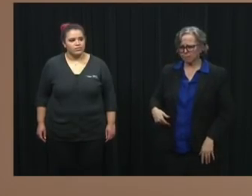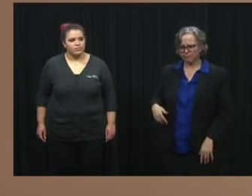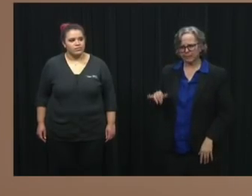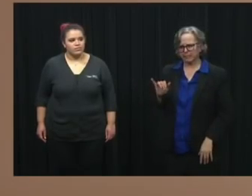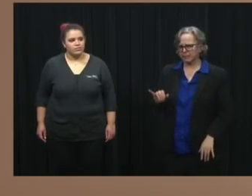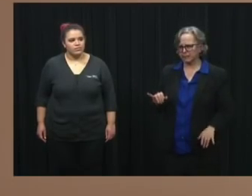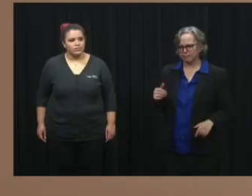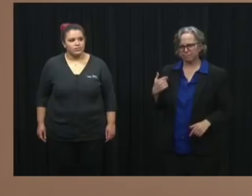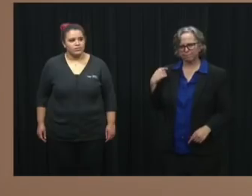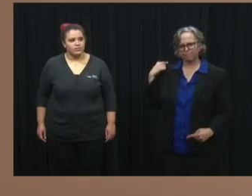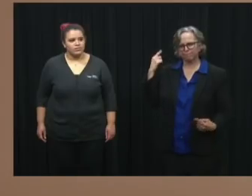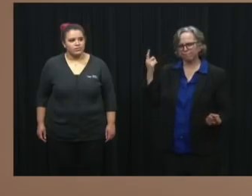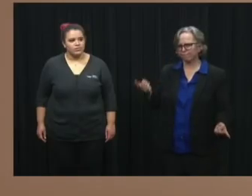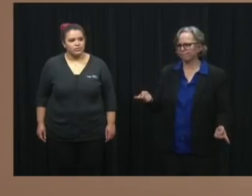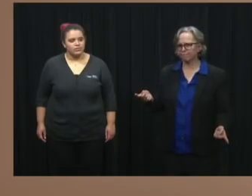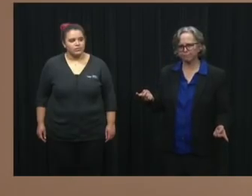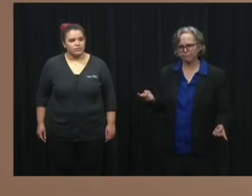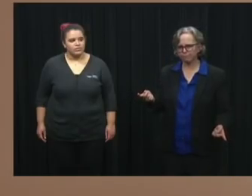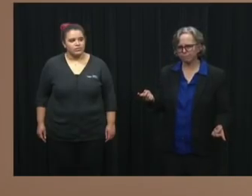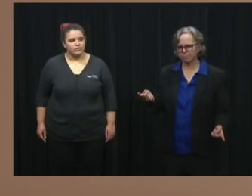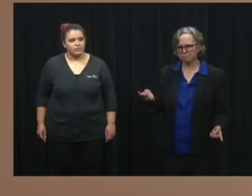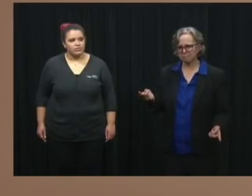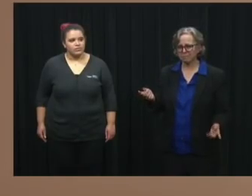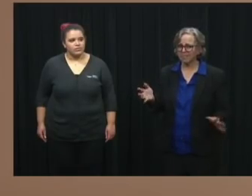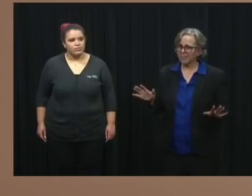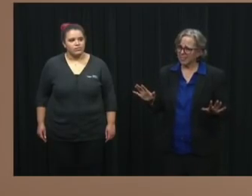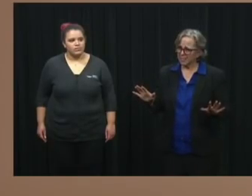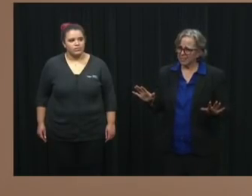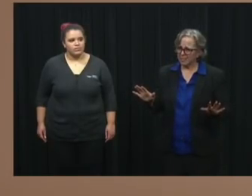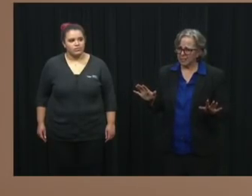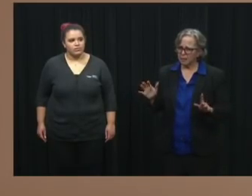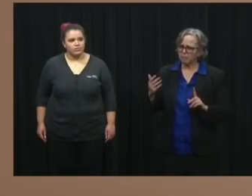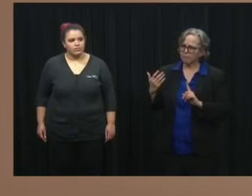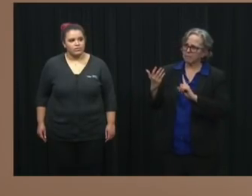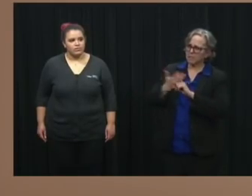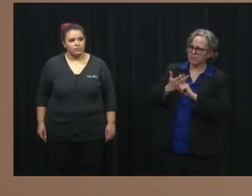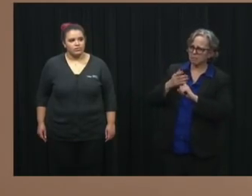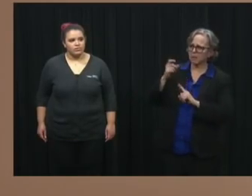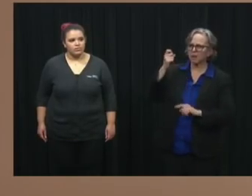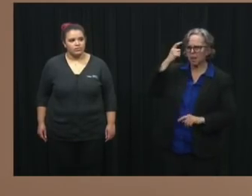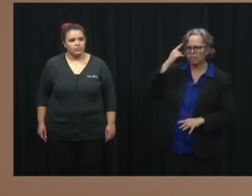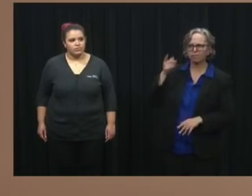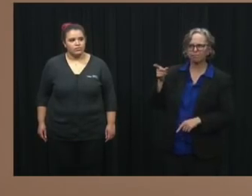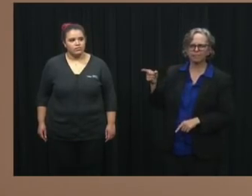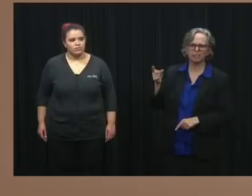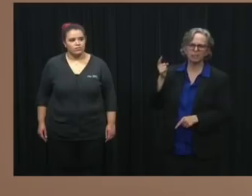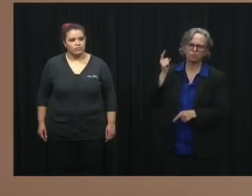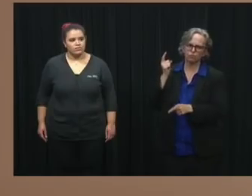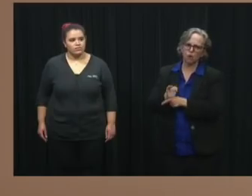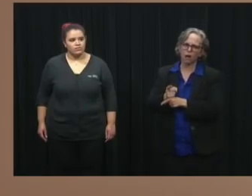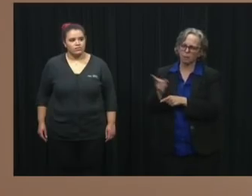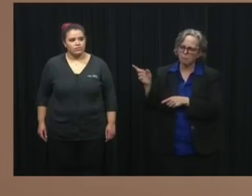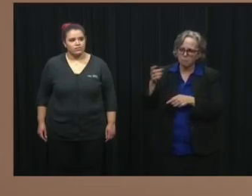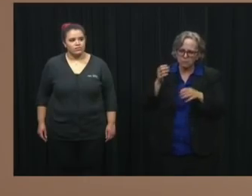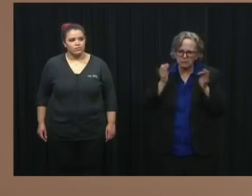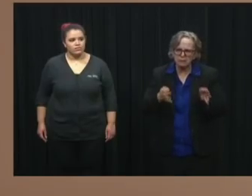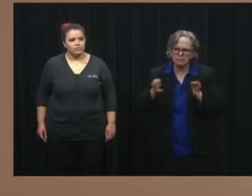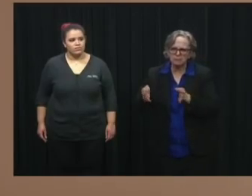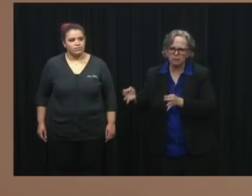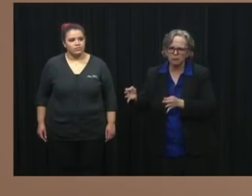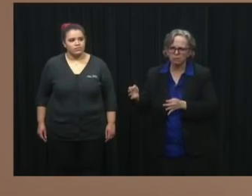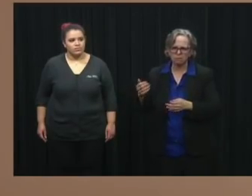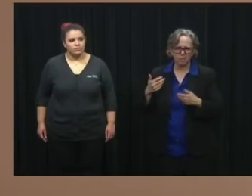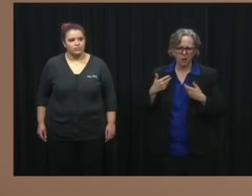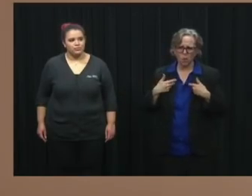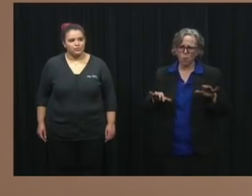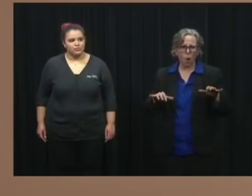is making the right moves, because we really don't want to see even what New York and others have had to face already,